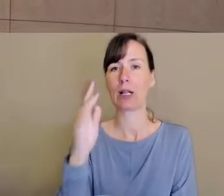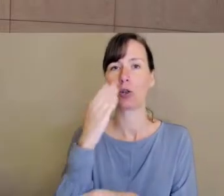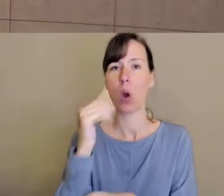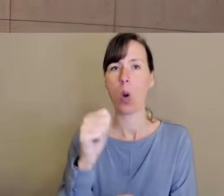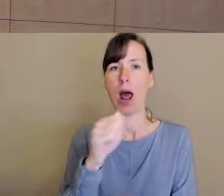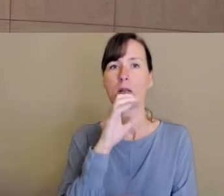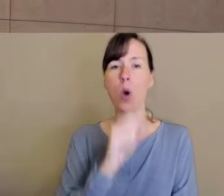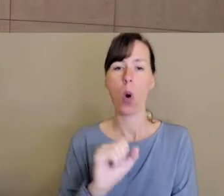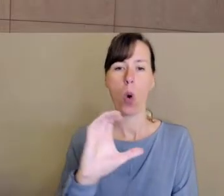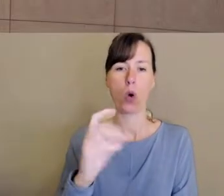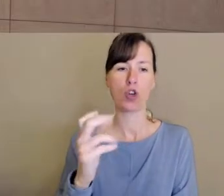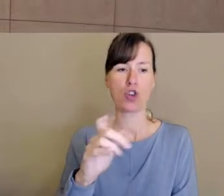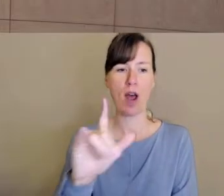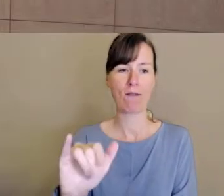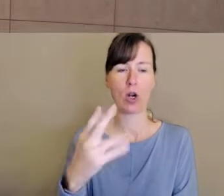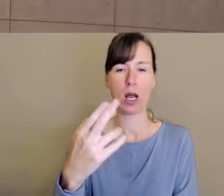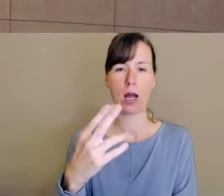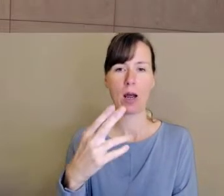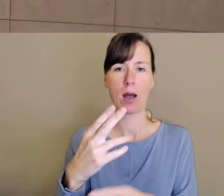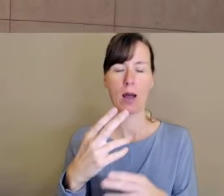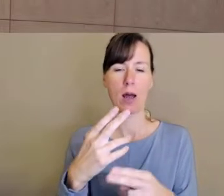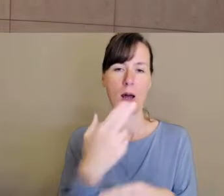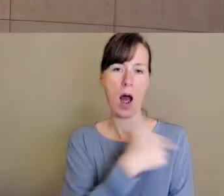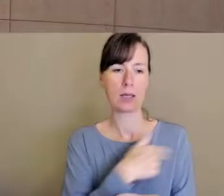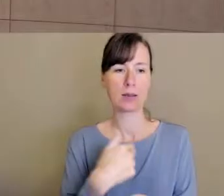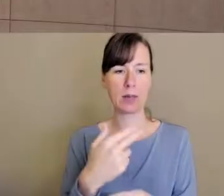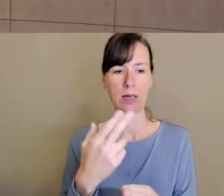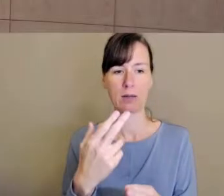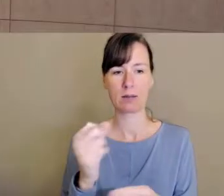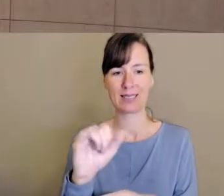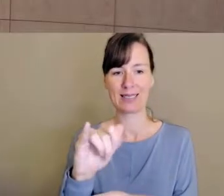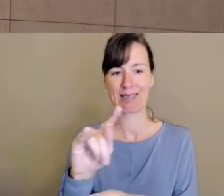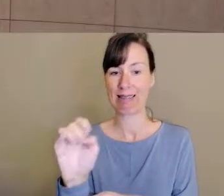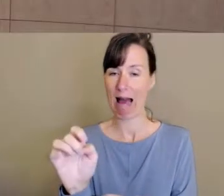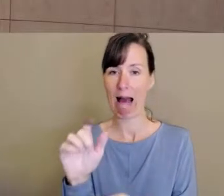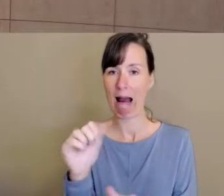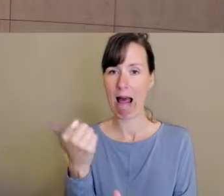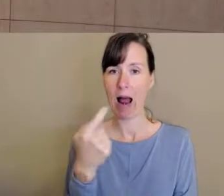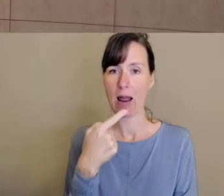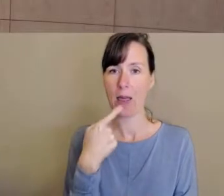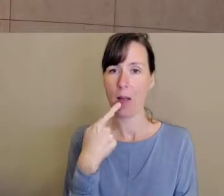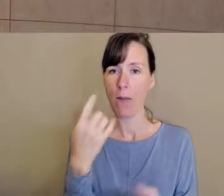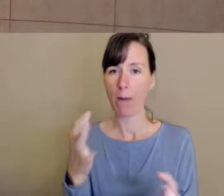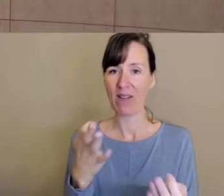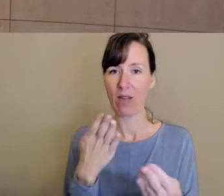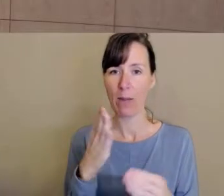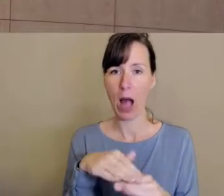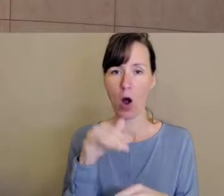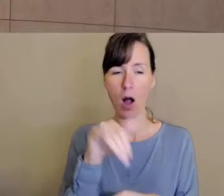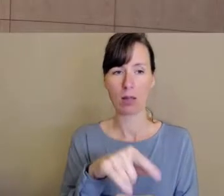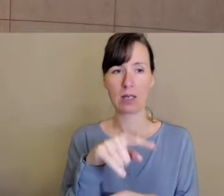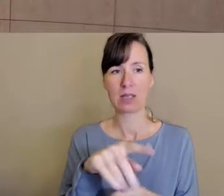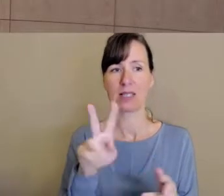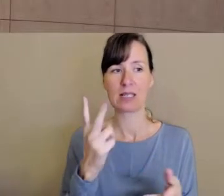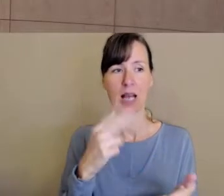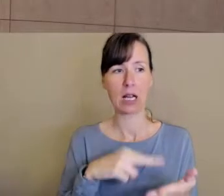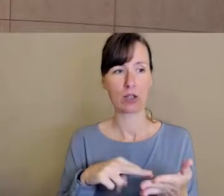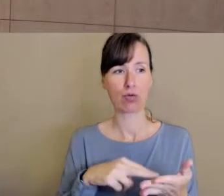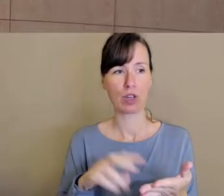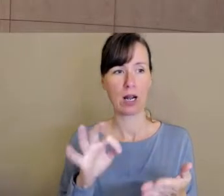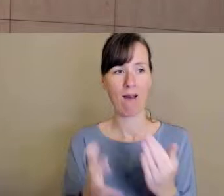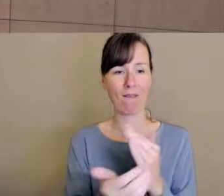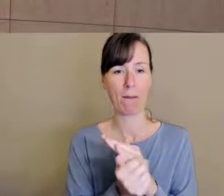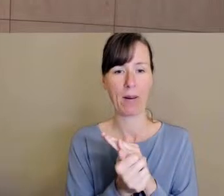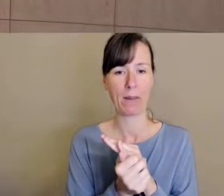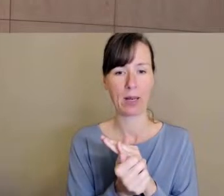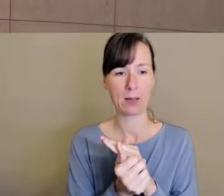Is there any public input on the second reading of this charter amendment? for which I will